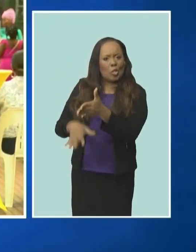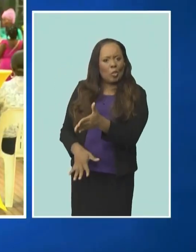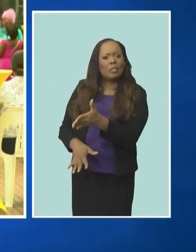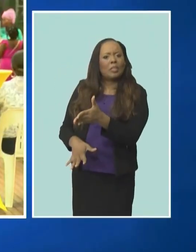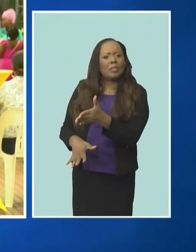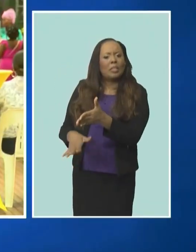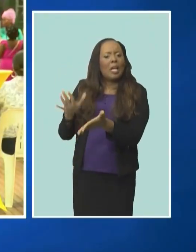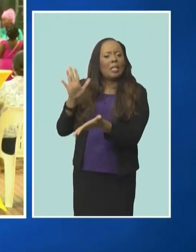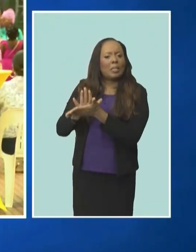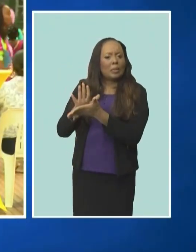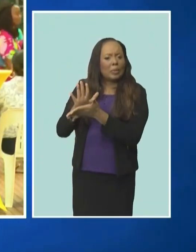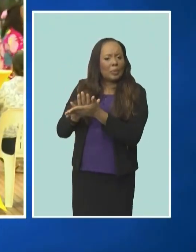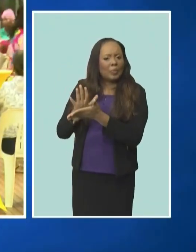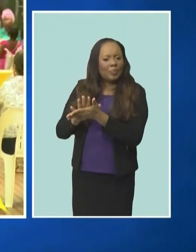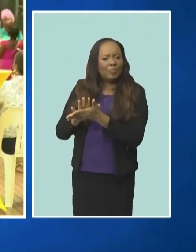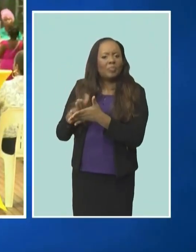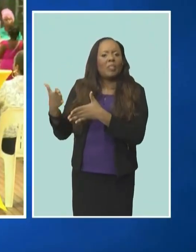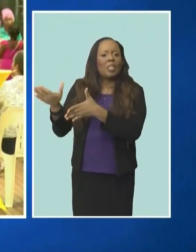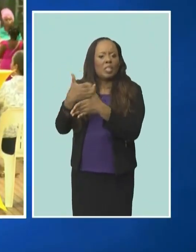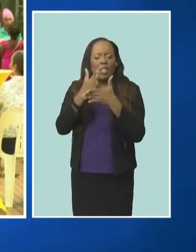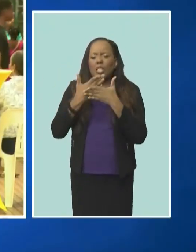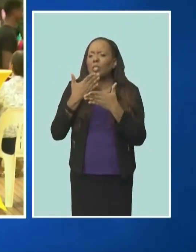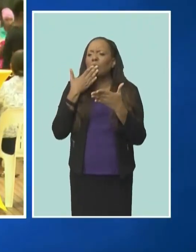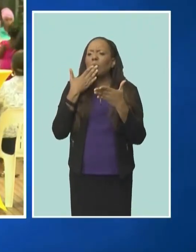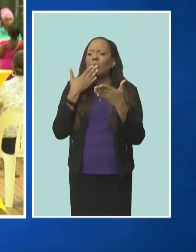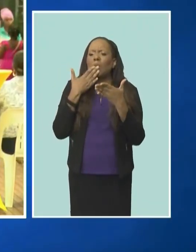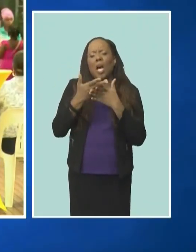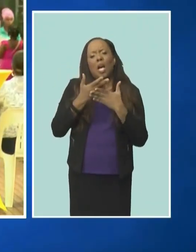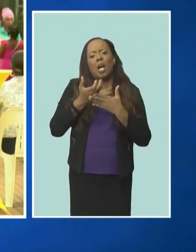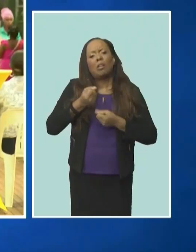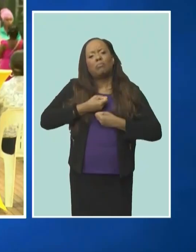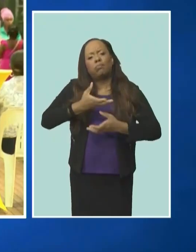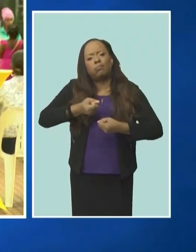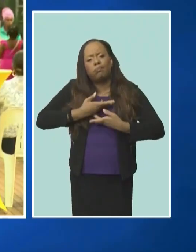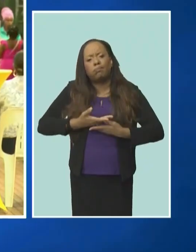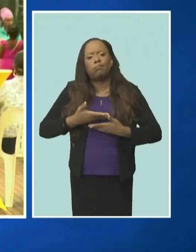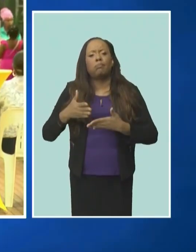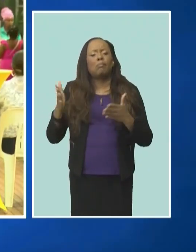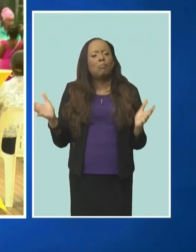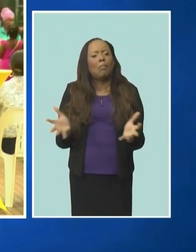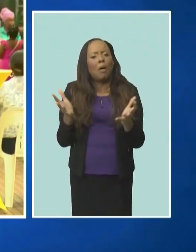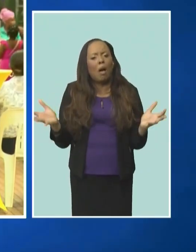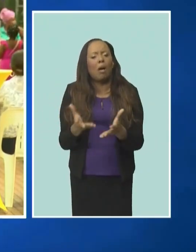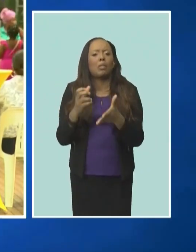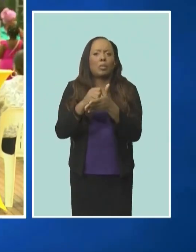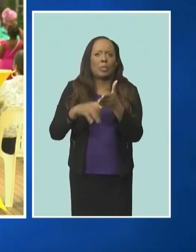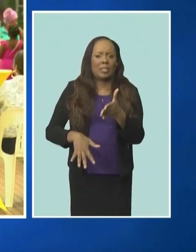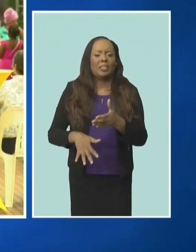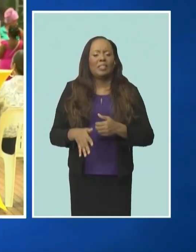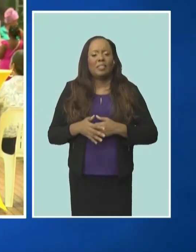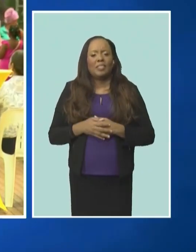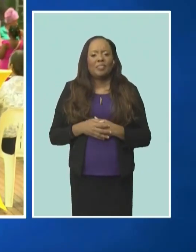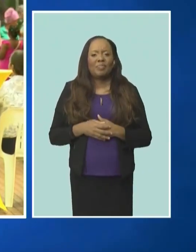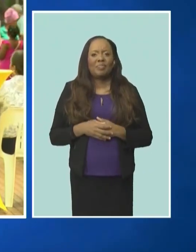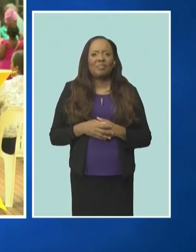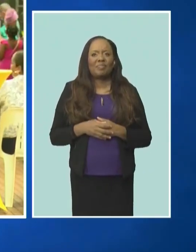chaperones, and she shared words of advice and encouragement.